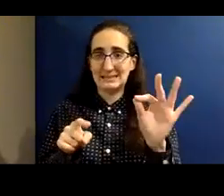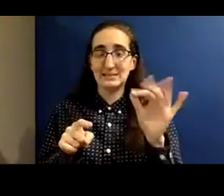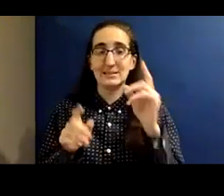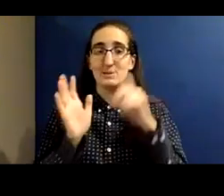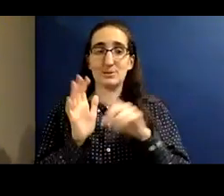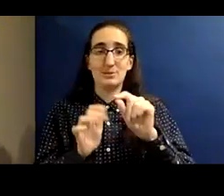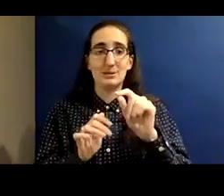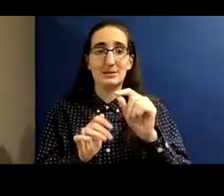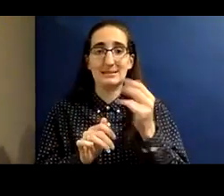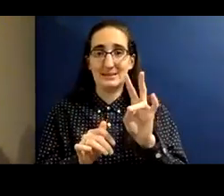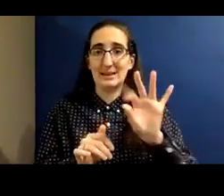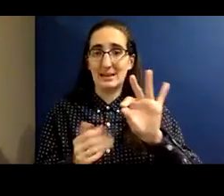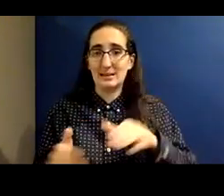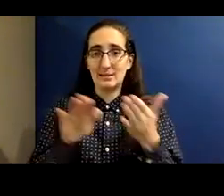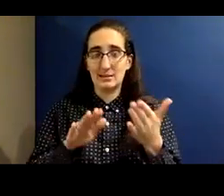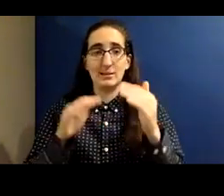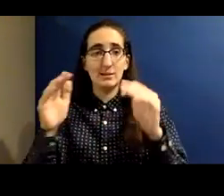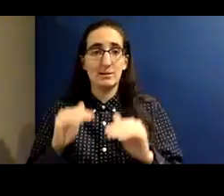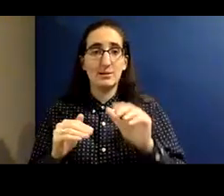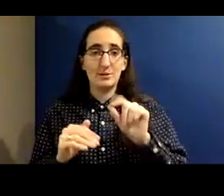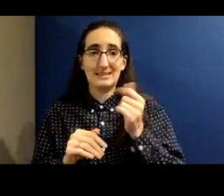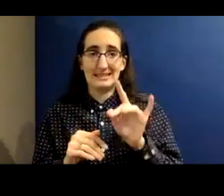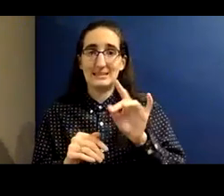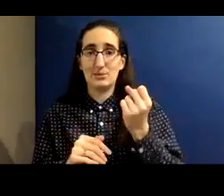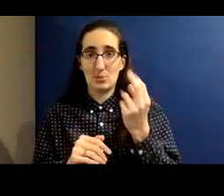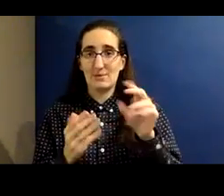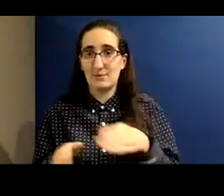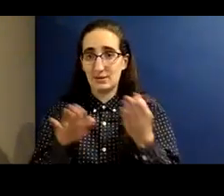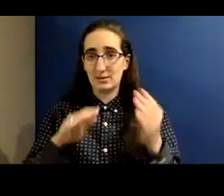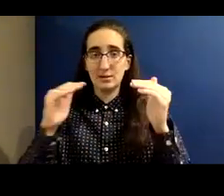9 deaths by suicide, 2018, 12 deaths by suicide,